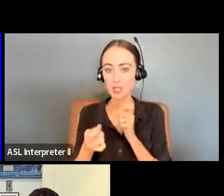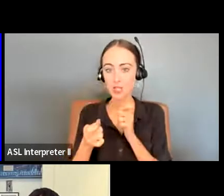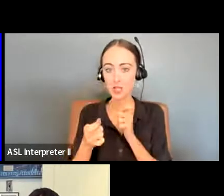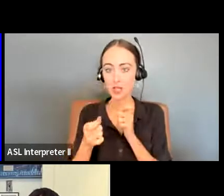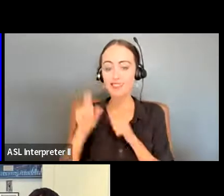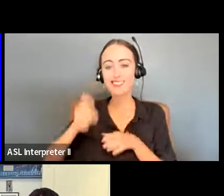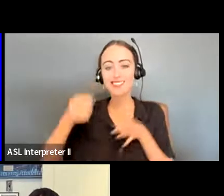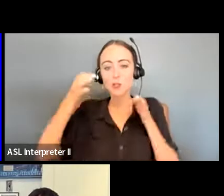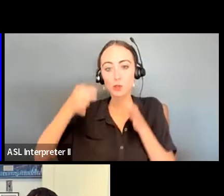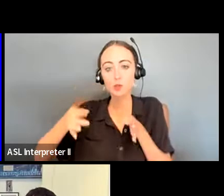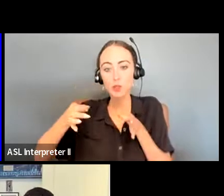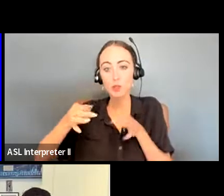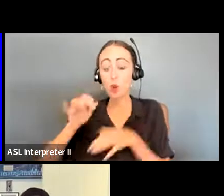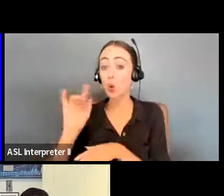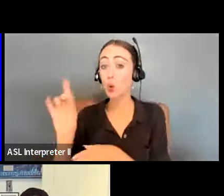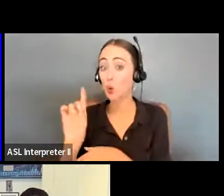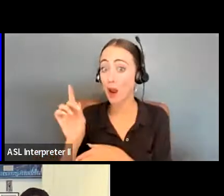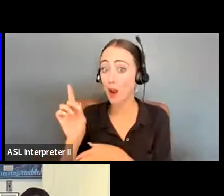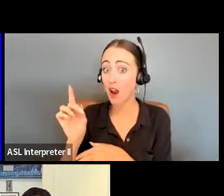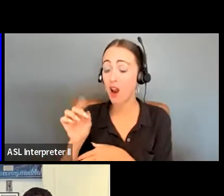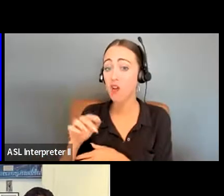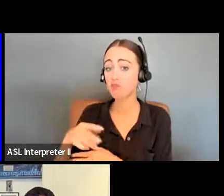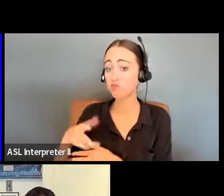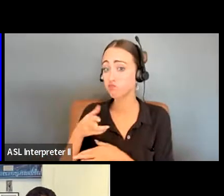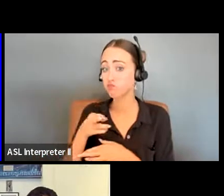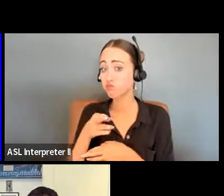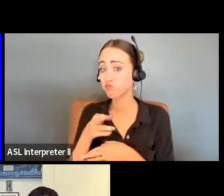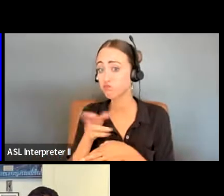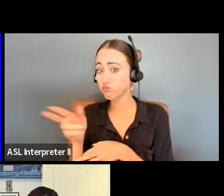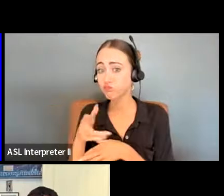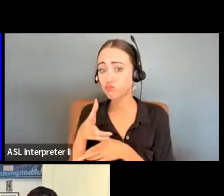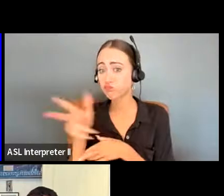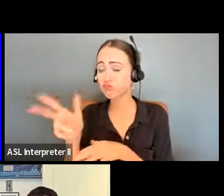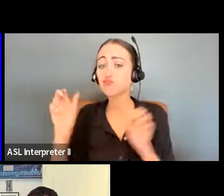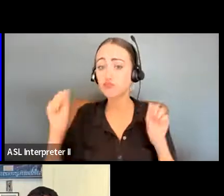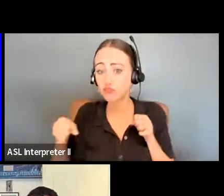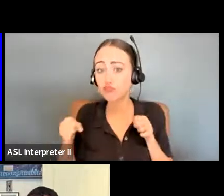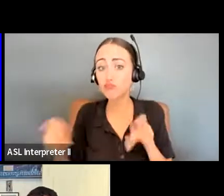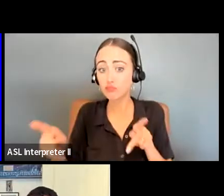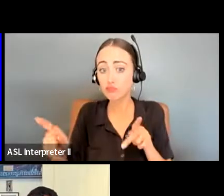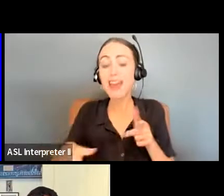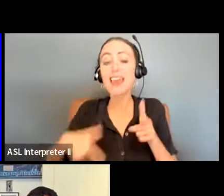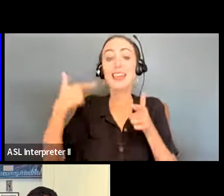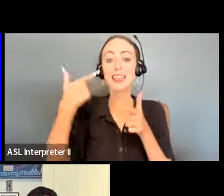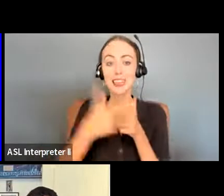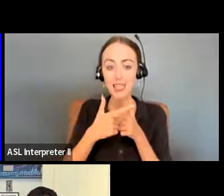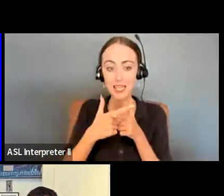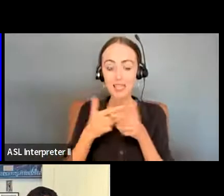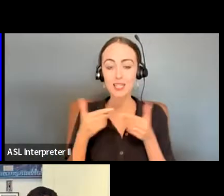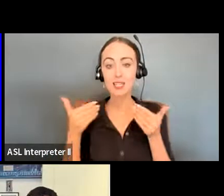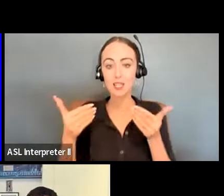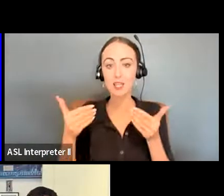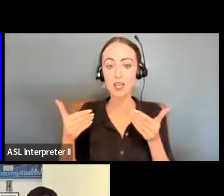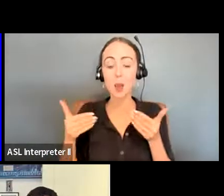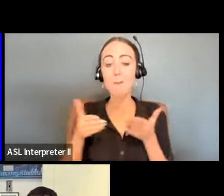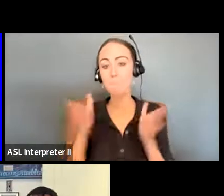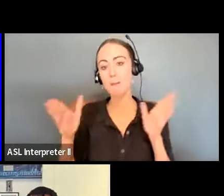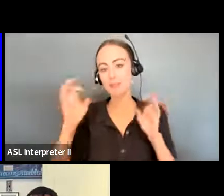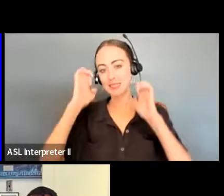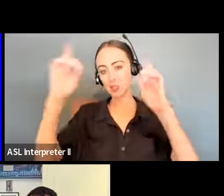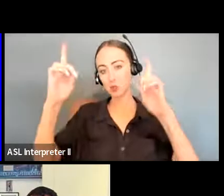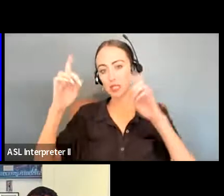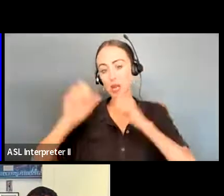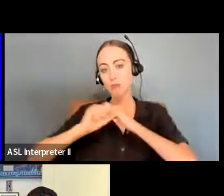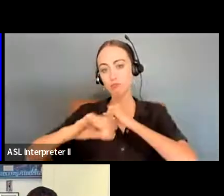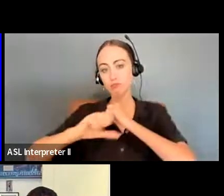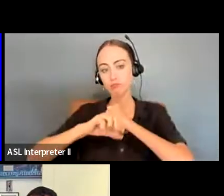need to determine where turns on red should be allowed. Then they can launch a public education campaign. They can